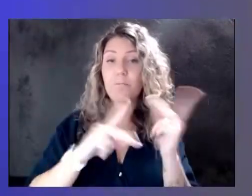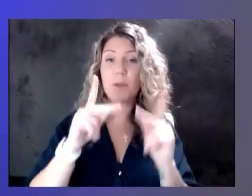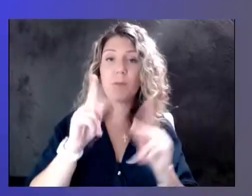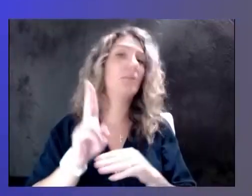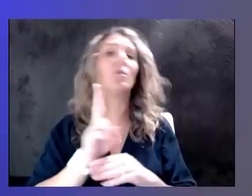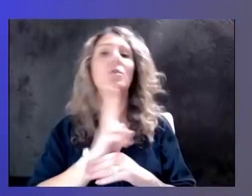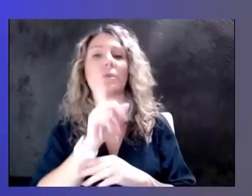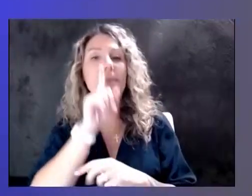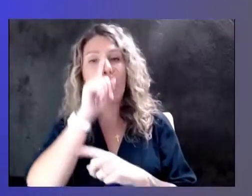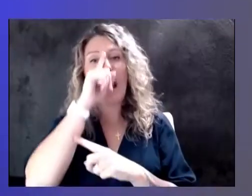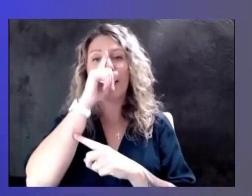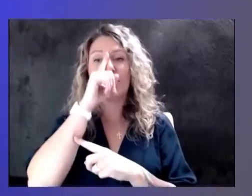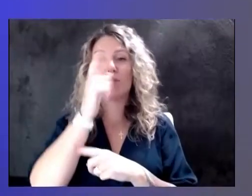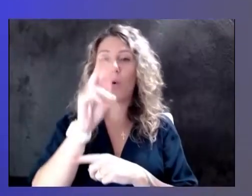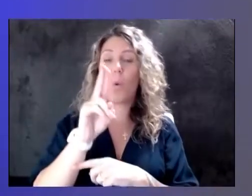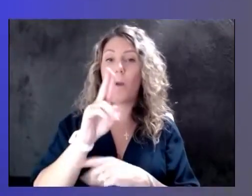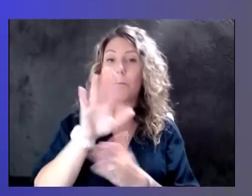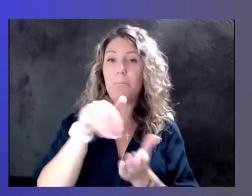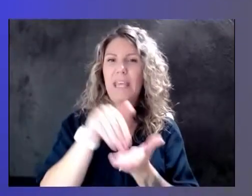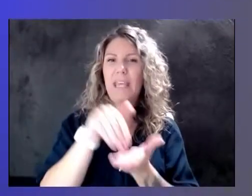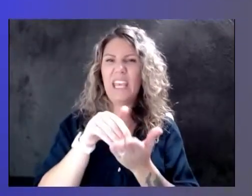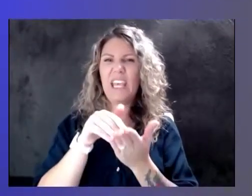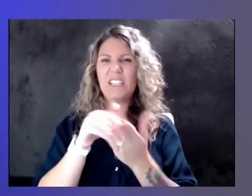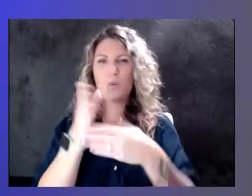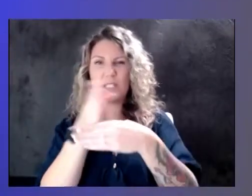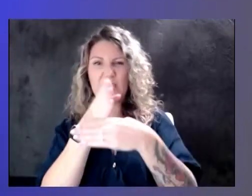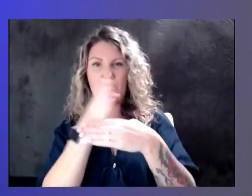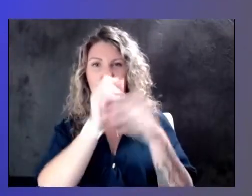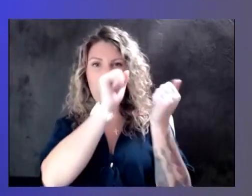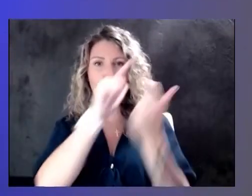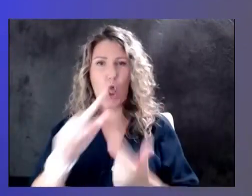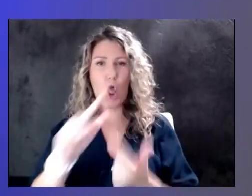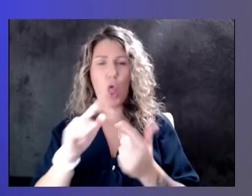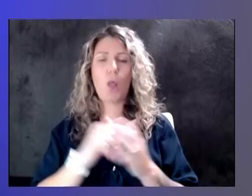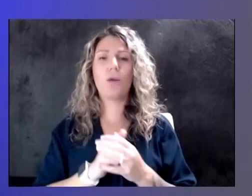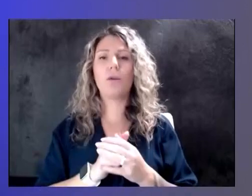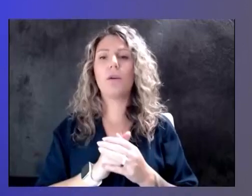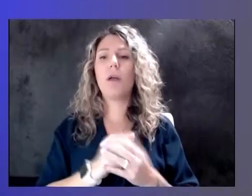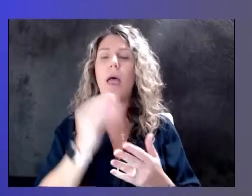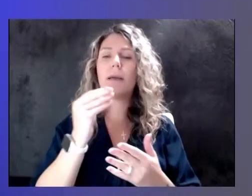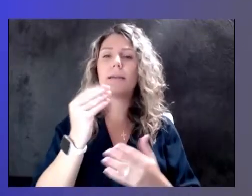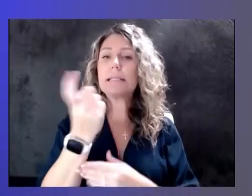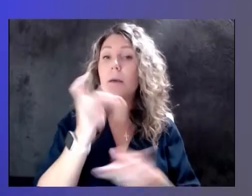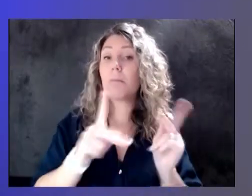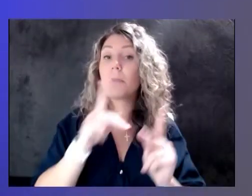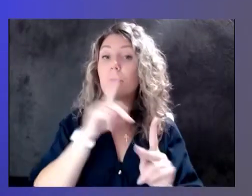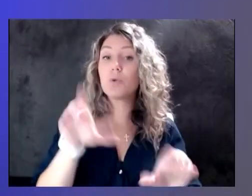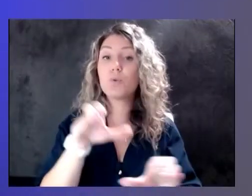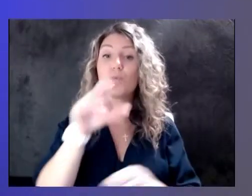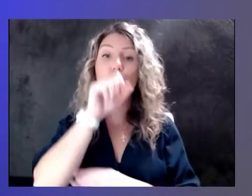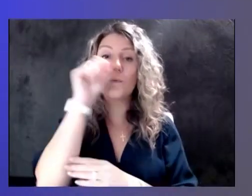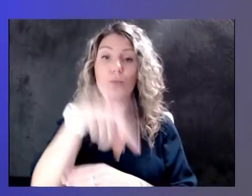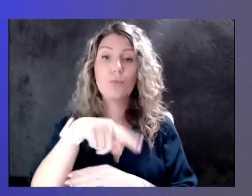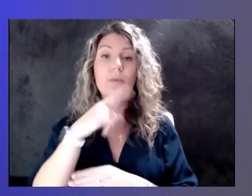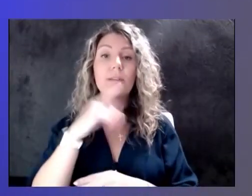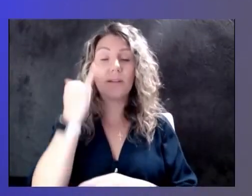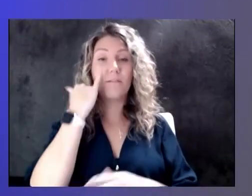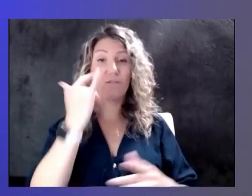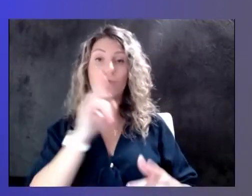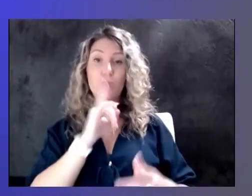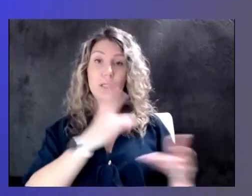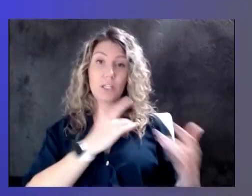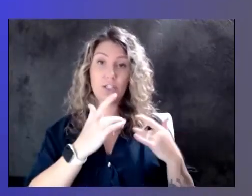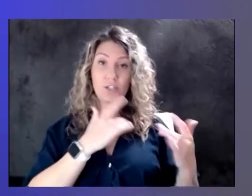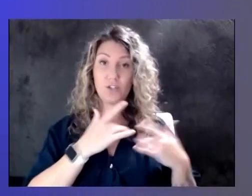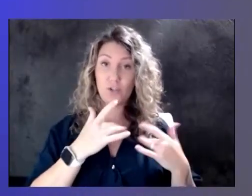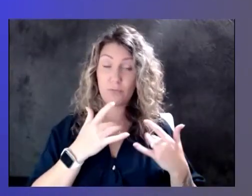will do mid-turbinate, so sort of in between all of those. Some people will do saliva. So, if you're really concerned about it, you can inquire at